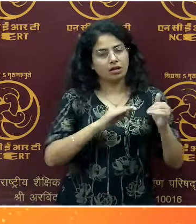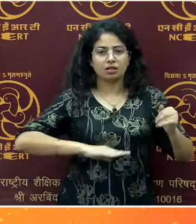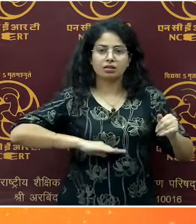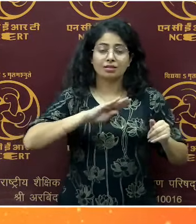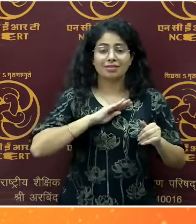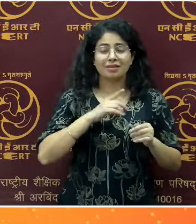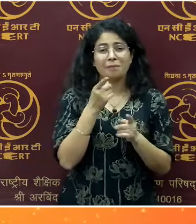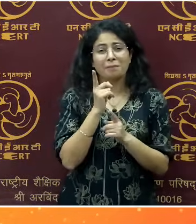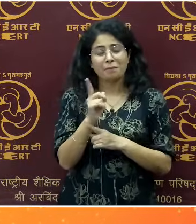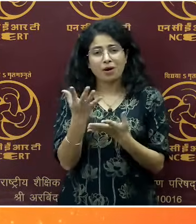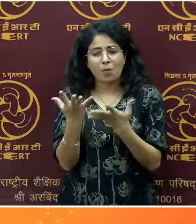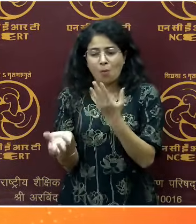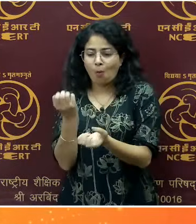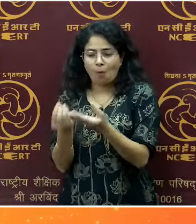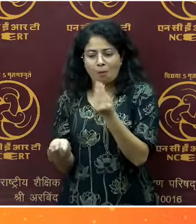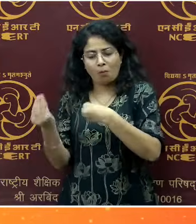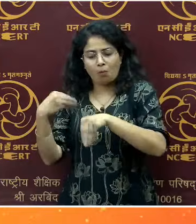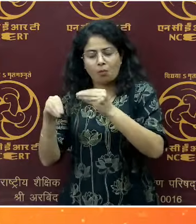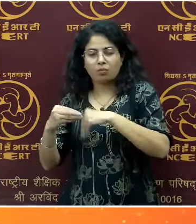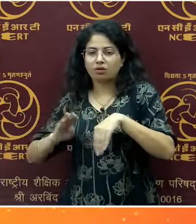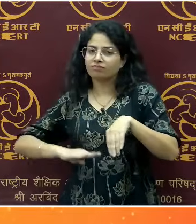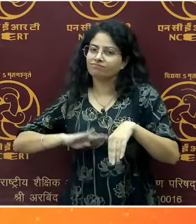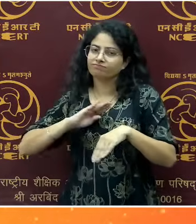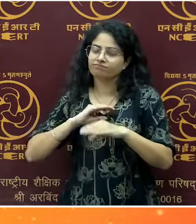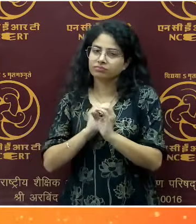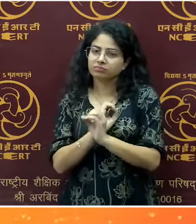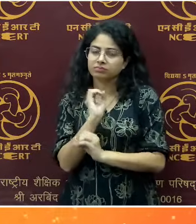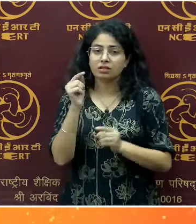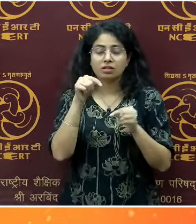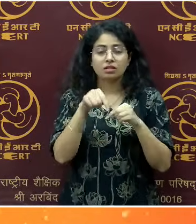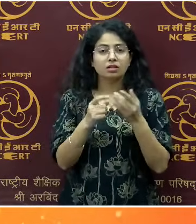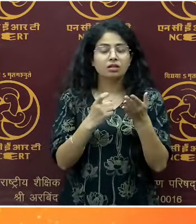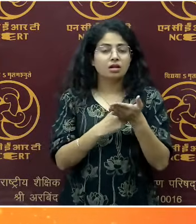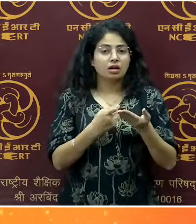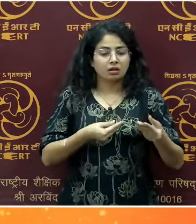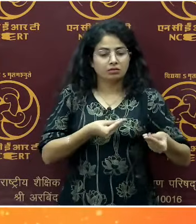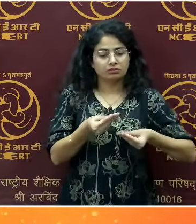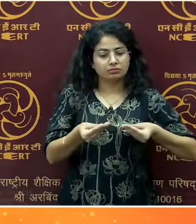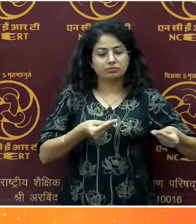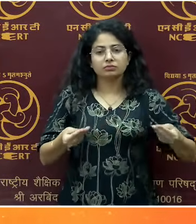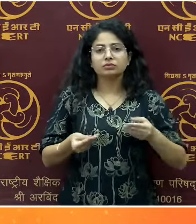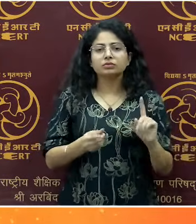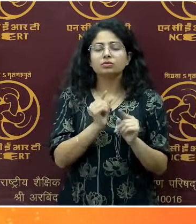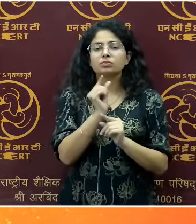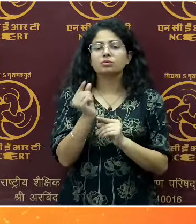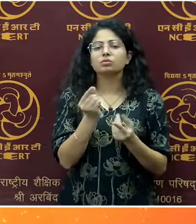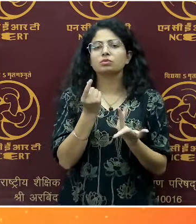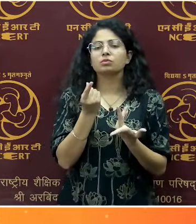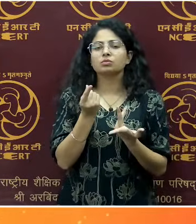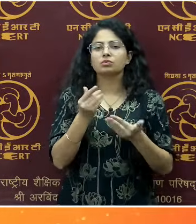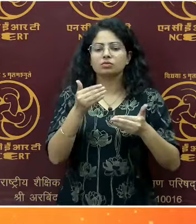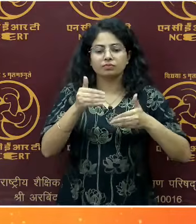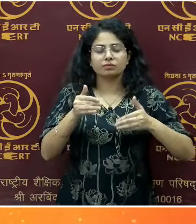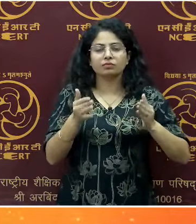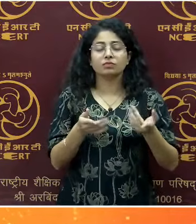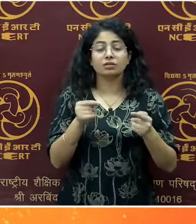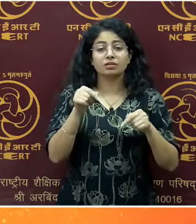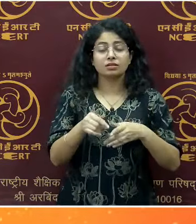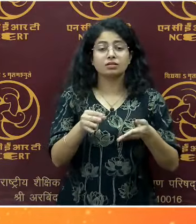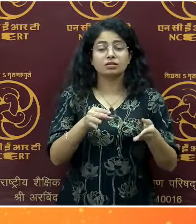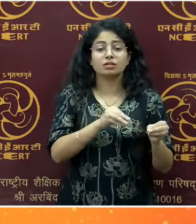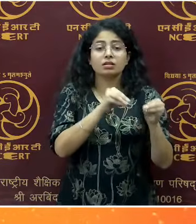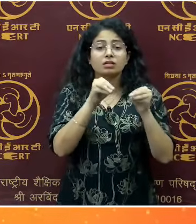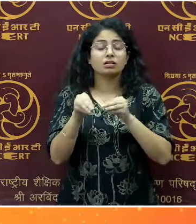greed for that matter. Yes. So yes, we must use our resources wisely. Secondly, ma'am, this story has been adapted from